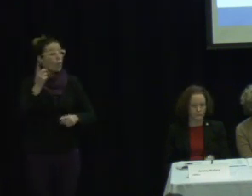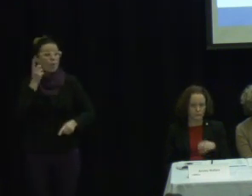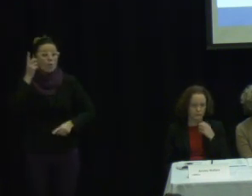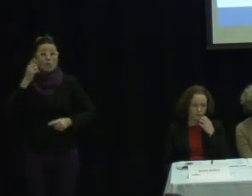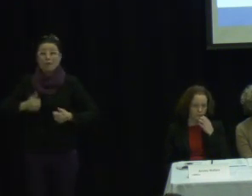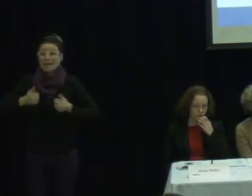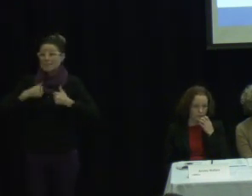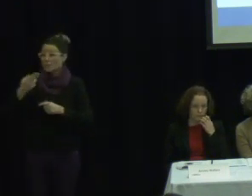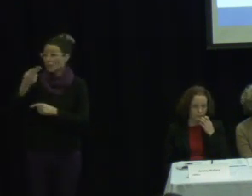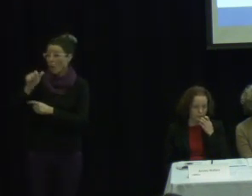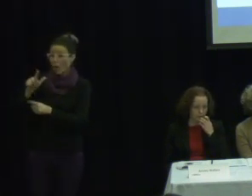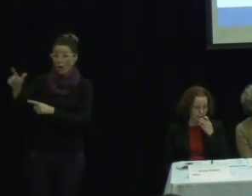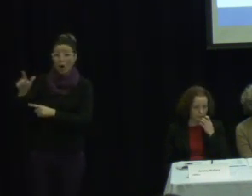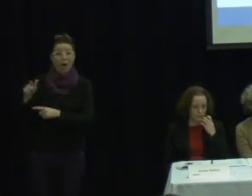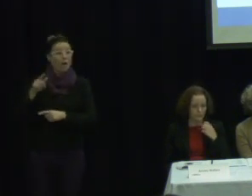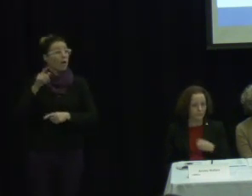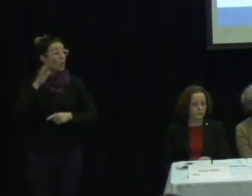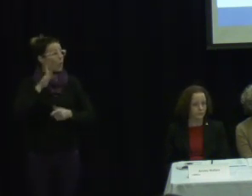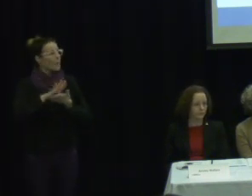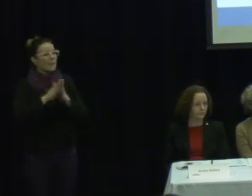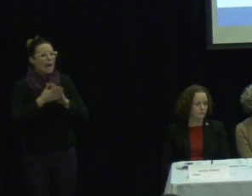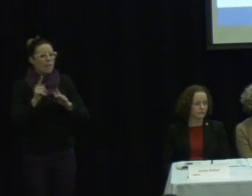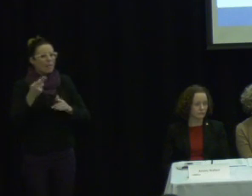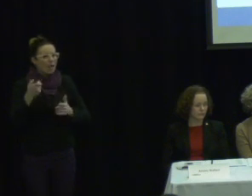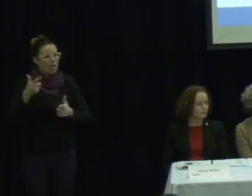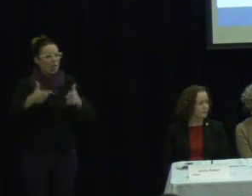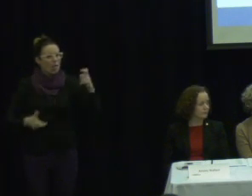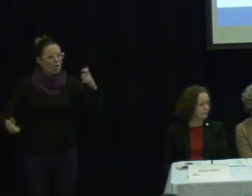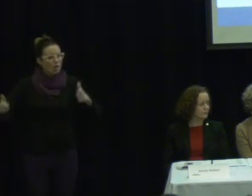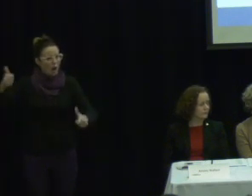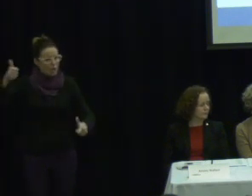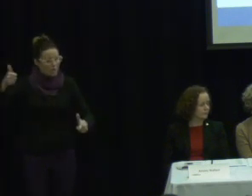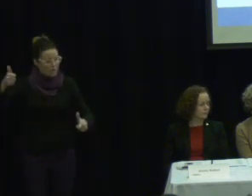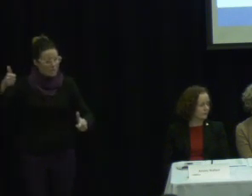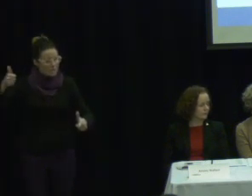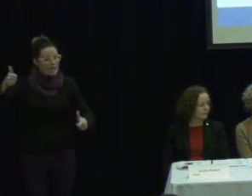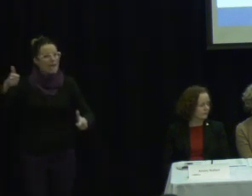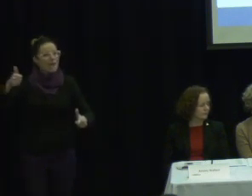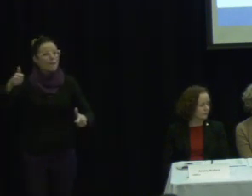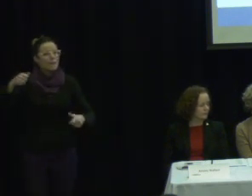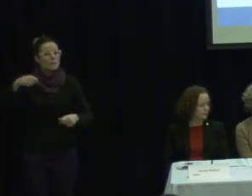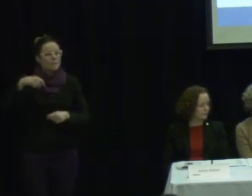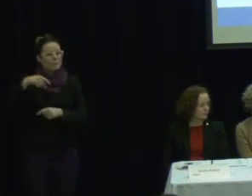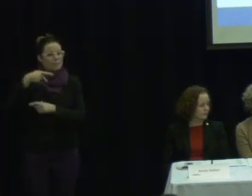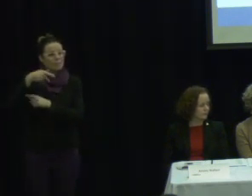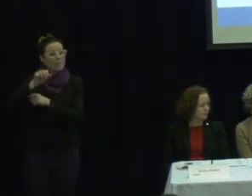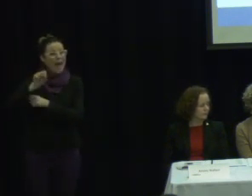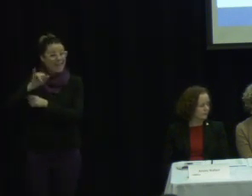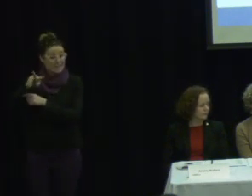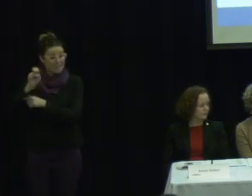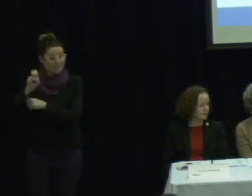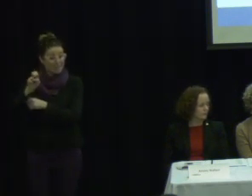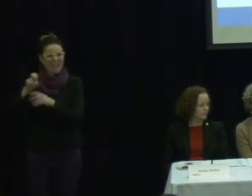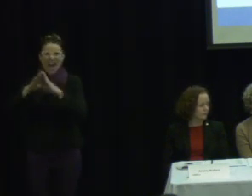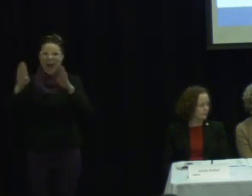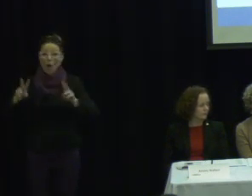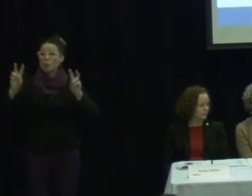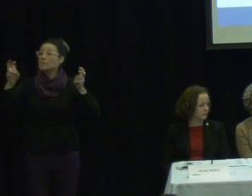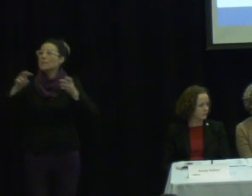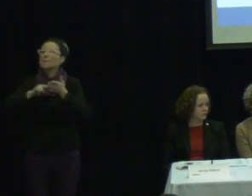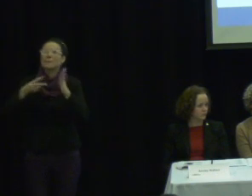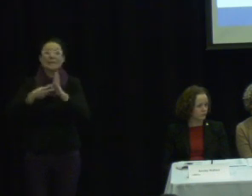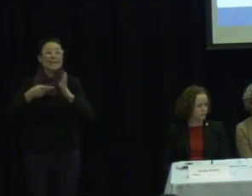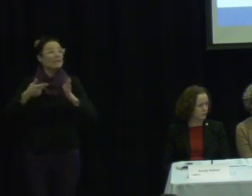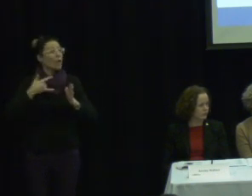house residence hall in American higher education. That means that the amount of energy and fossil fuel that we'll have to use to heat that place will